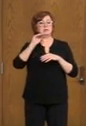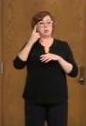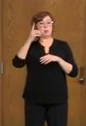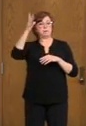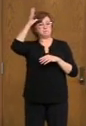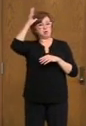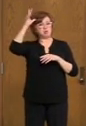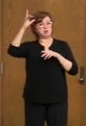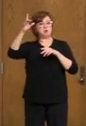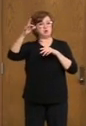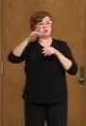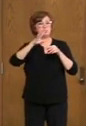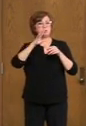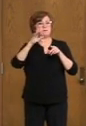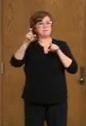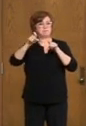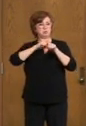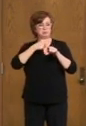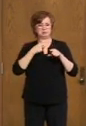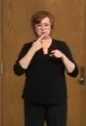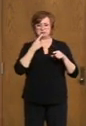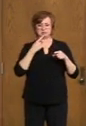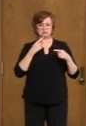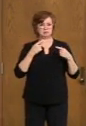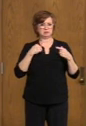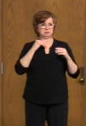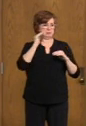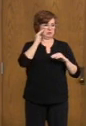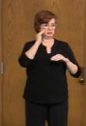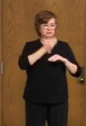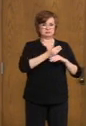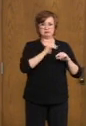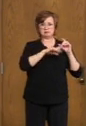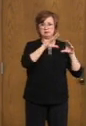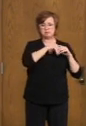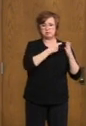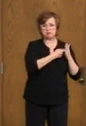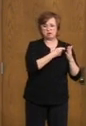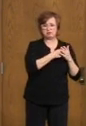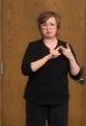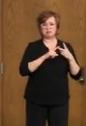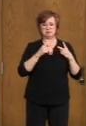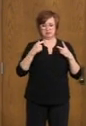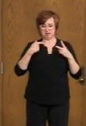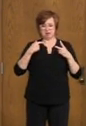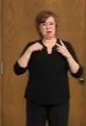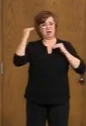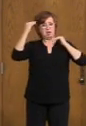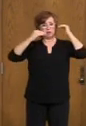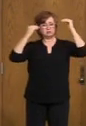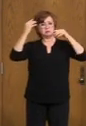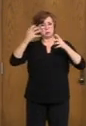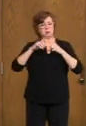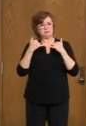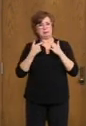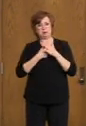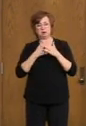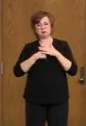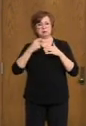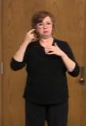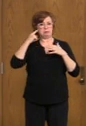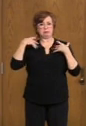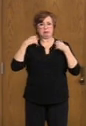but the mental health challenges that him and his friends and his teammates are going through as well. And at the very same time as we have these adults asking for their